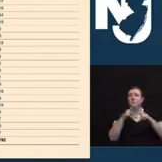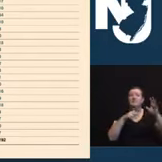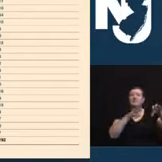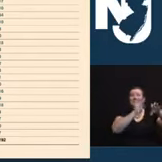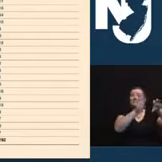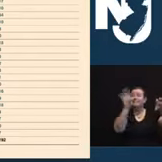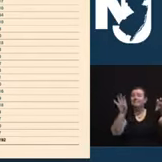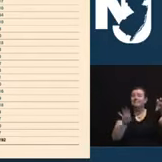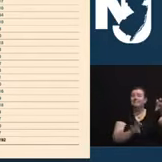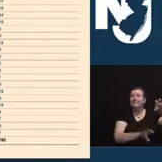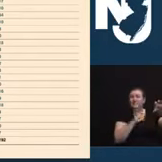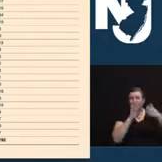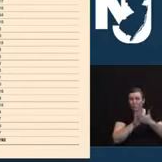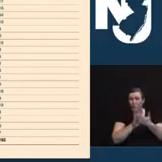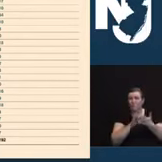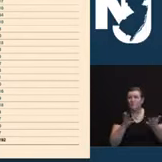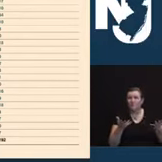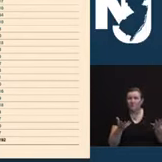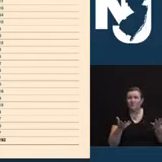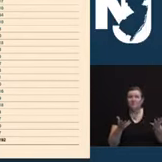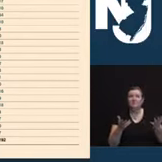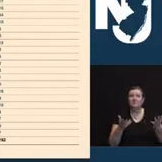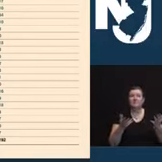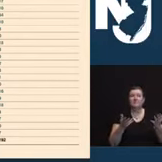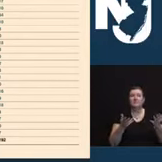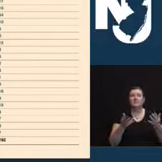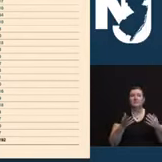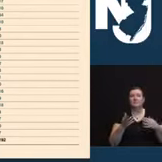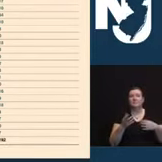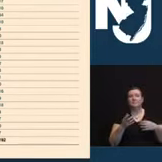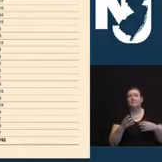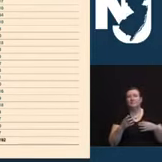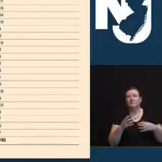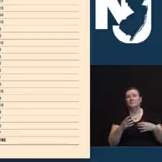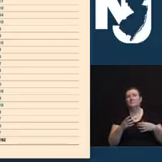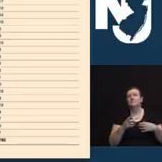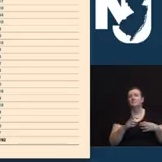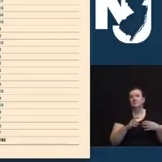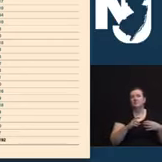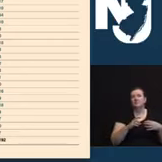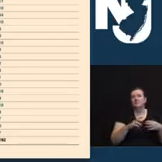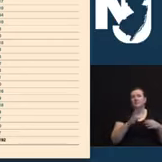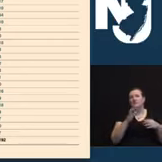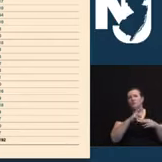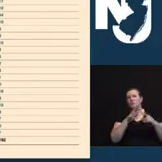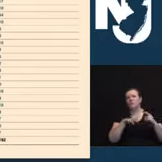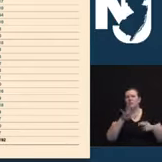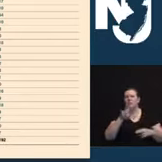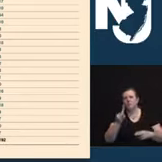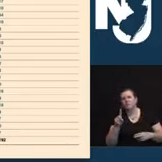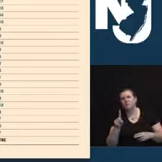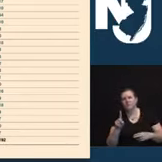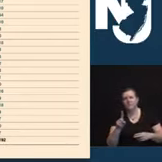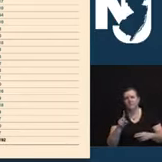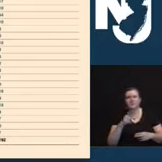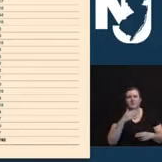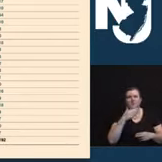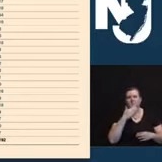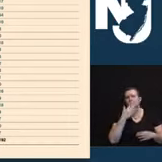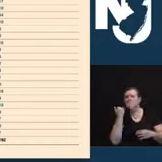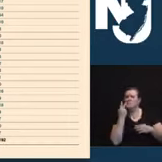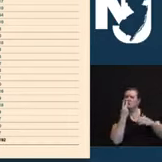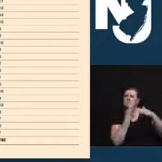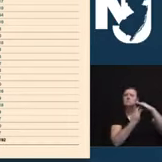those. That's a lot within our reasonable expectations and a lot better than I would have guessed. While I'm